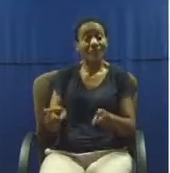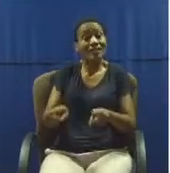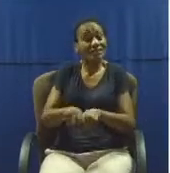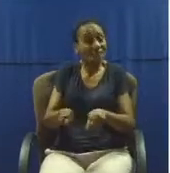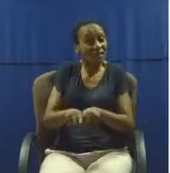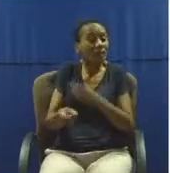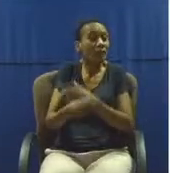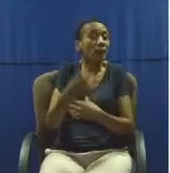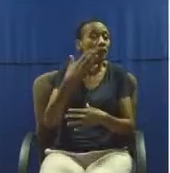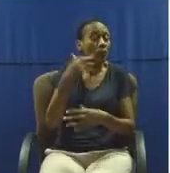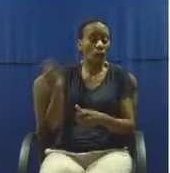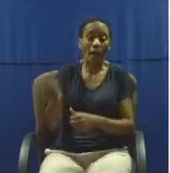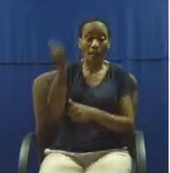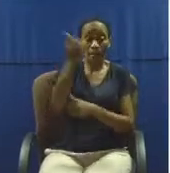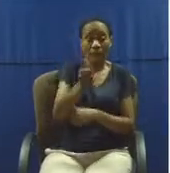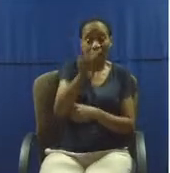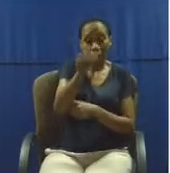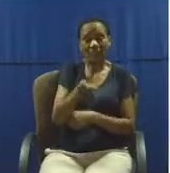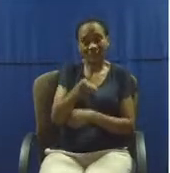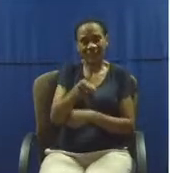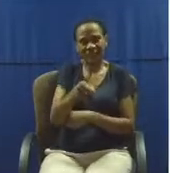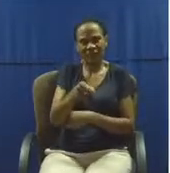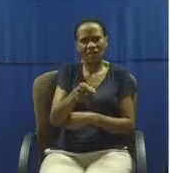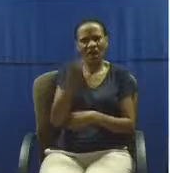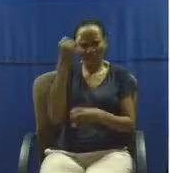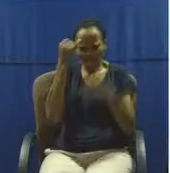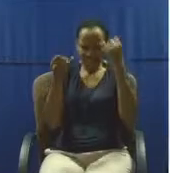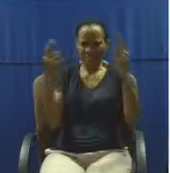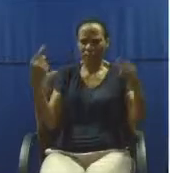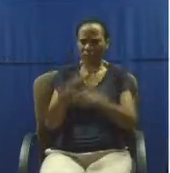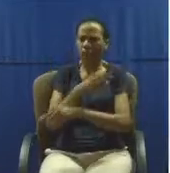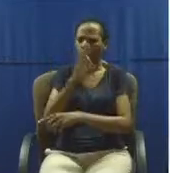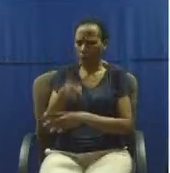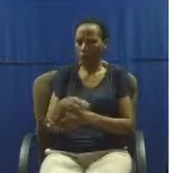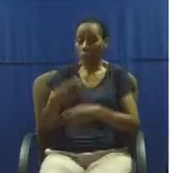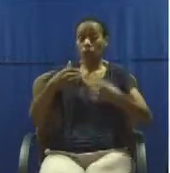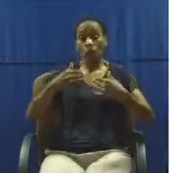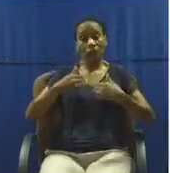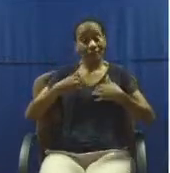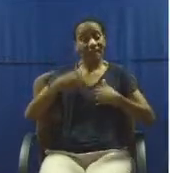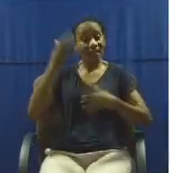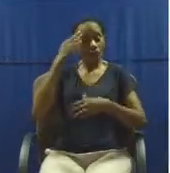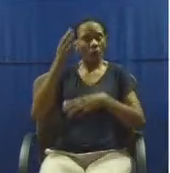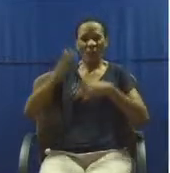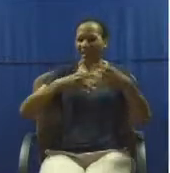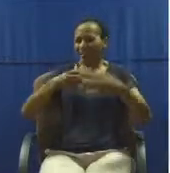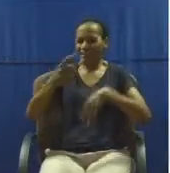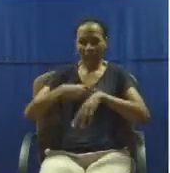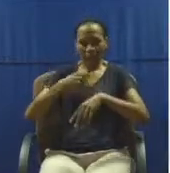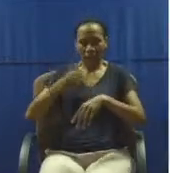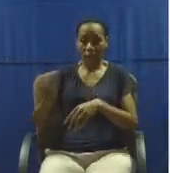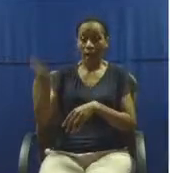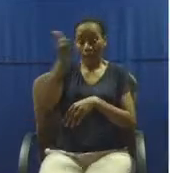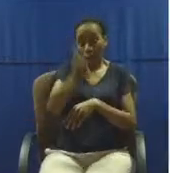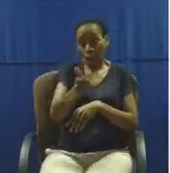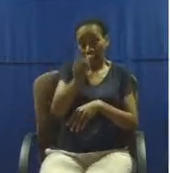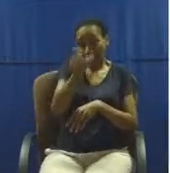appointed to whatever position. And I do know that whenever I make an appointment, which if